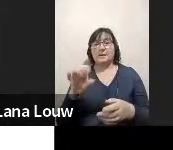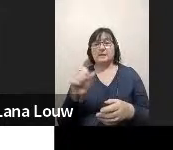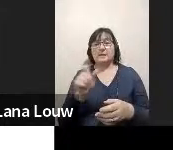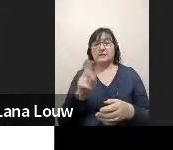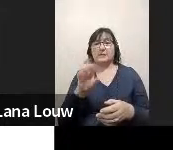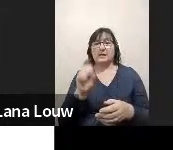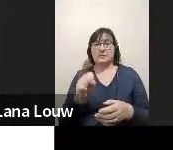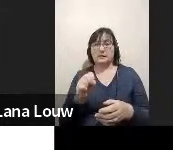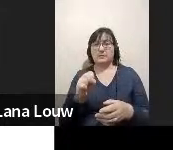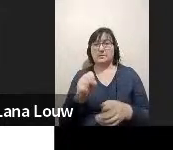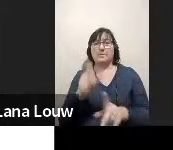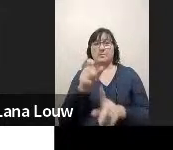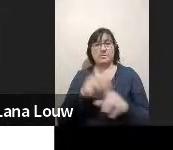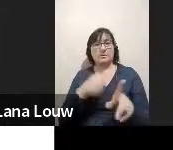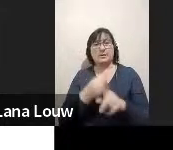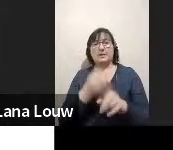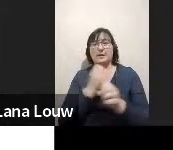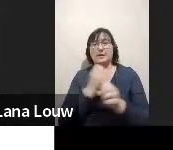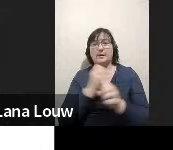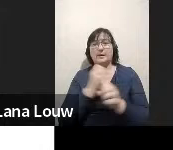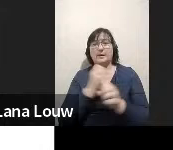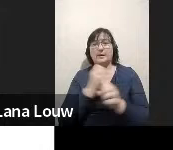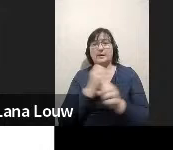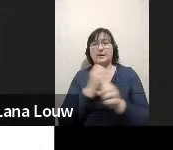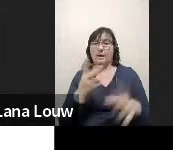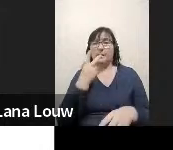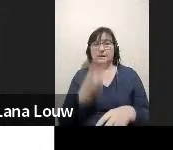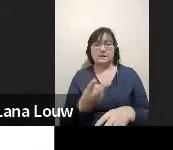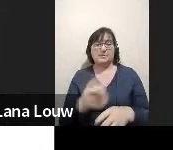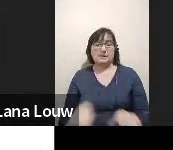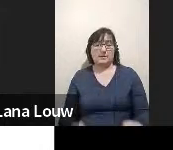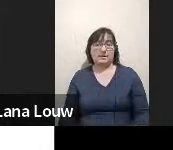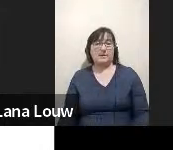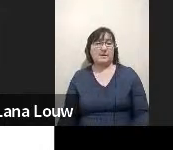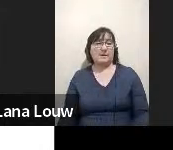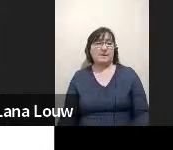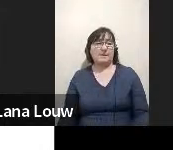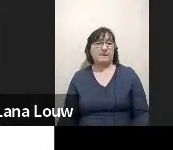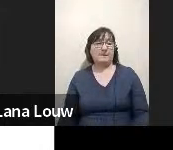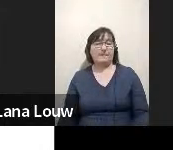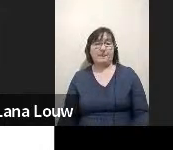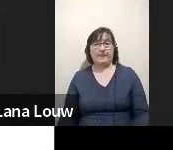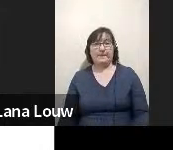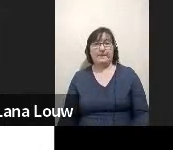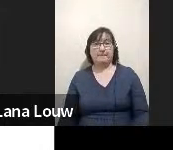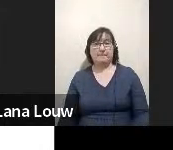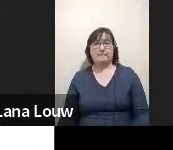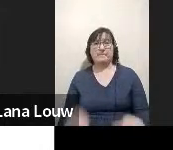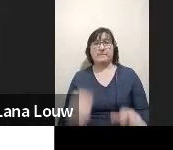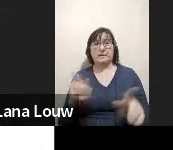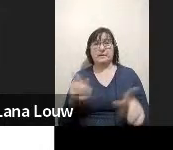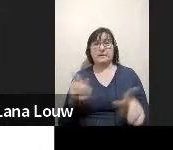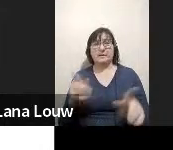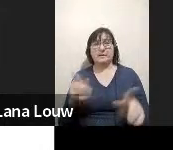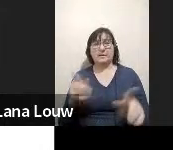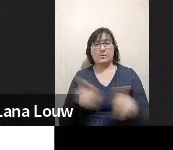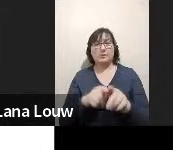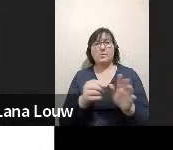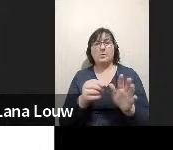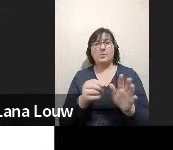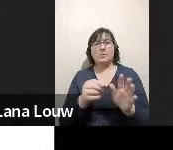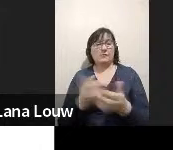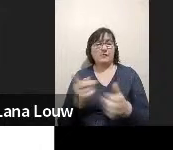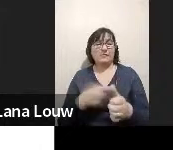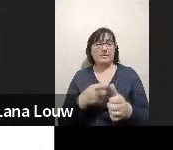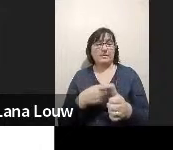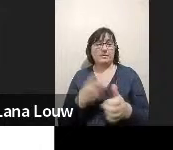Okay. Out of date documents, for example, a proof of address. A proof of address, we would accept